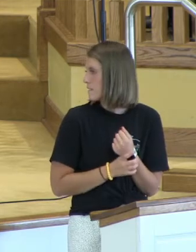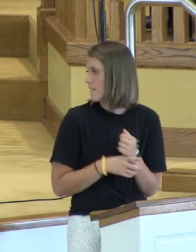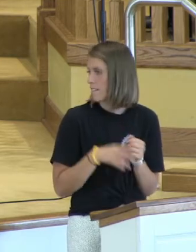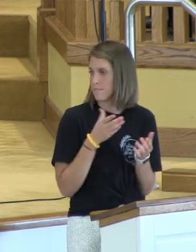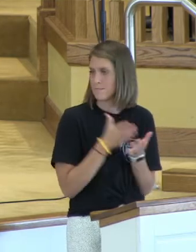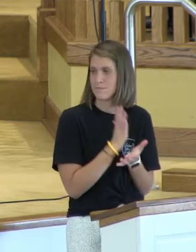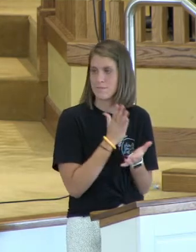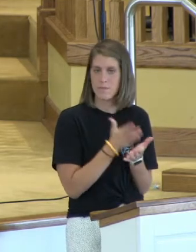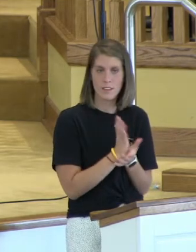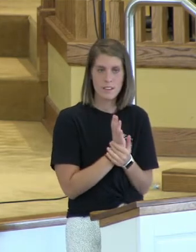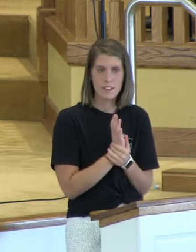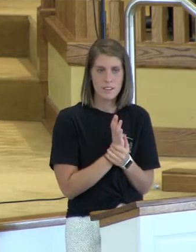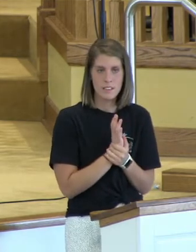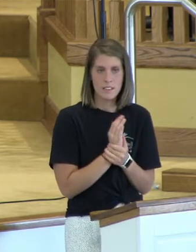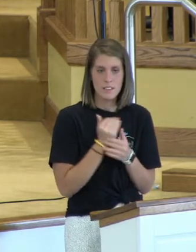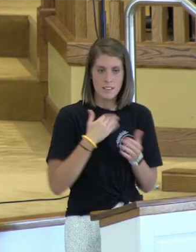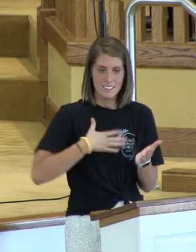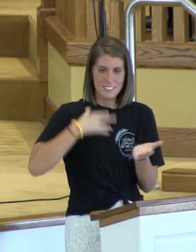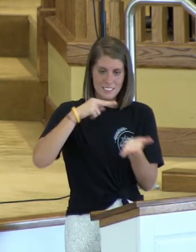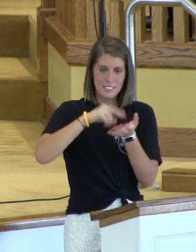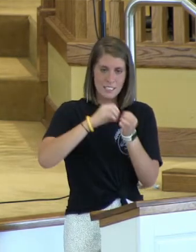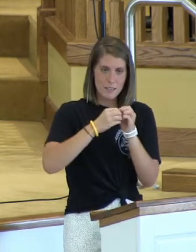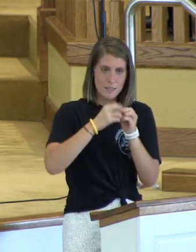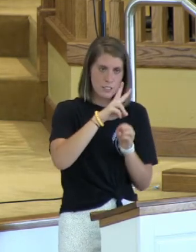All right. Stay with me, please. Number